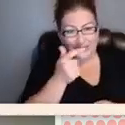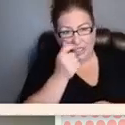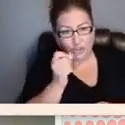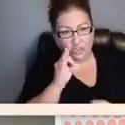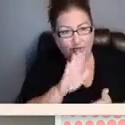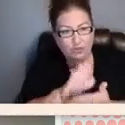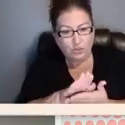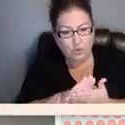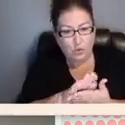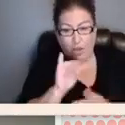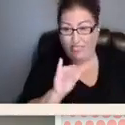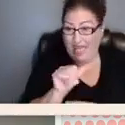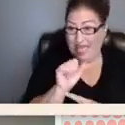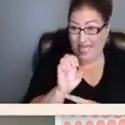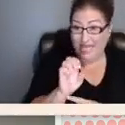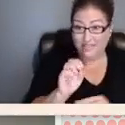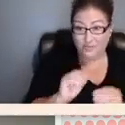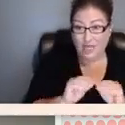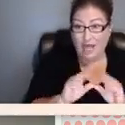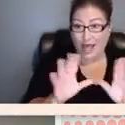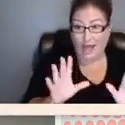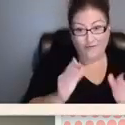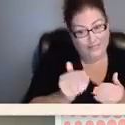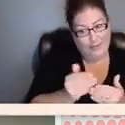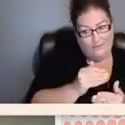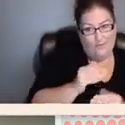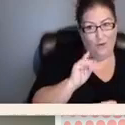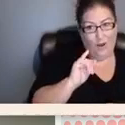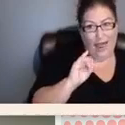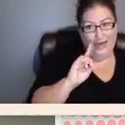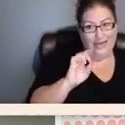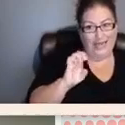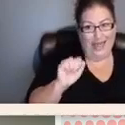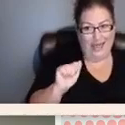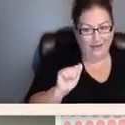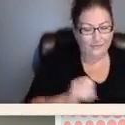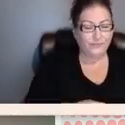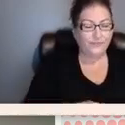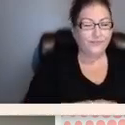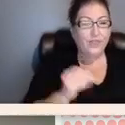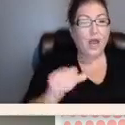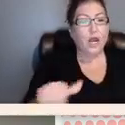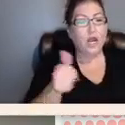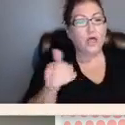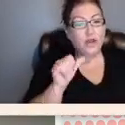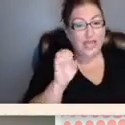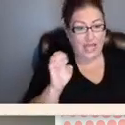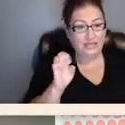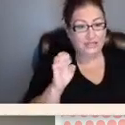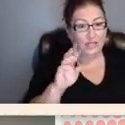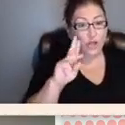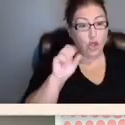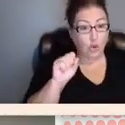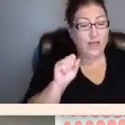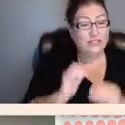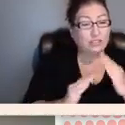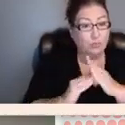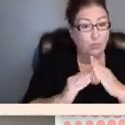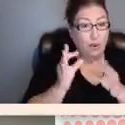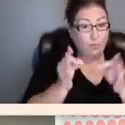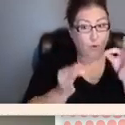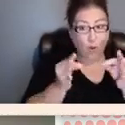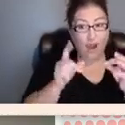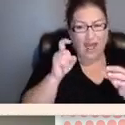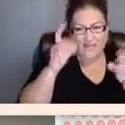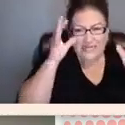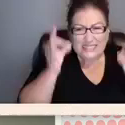was obviously before IDEA. In another case, the US Supreme Court had to decide whether